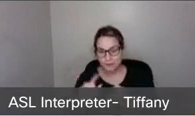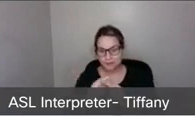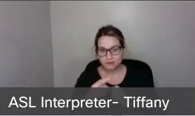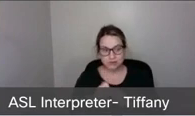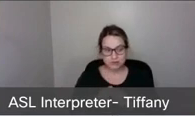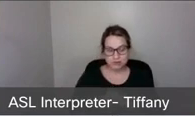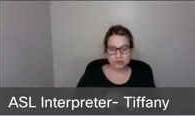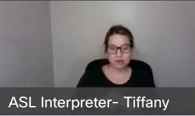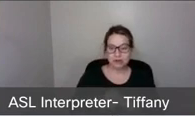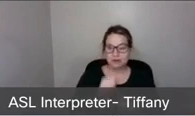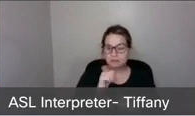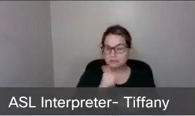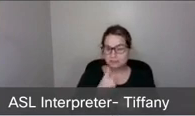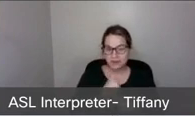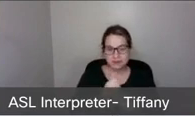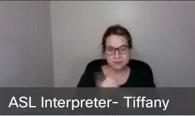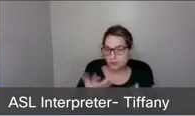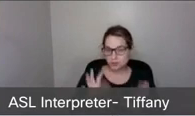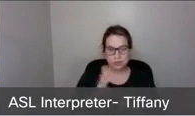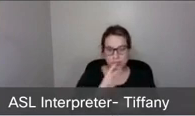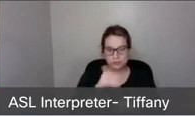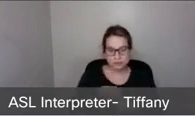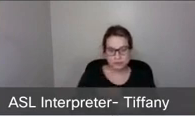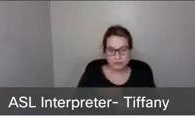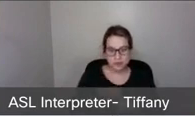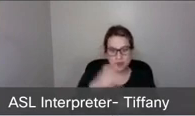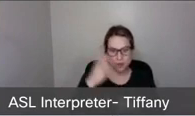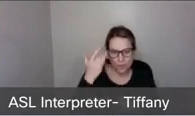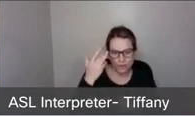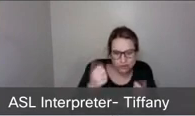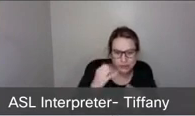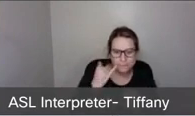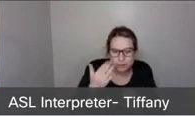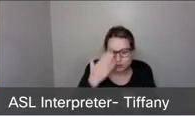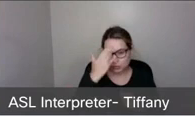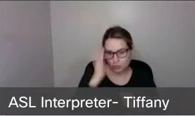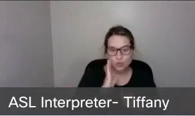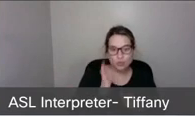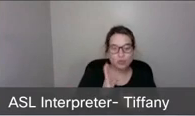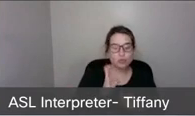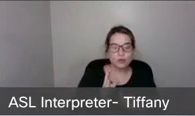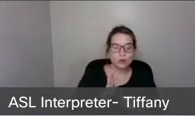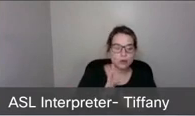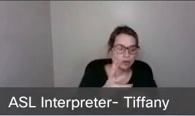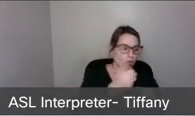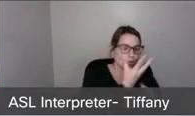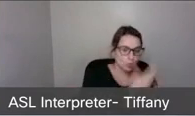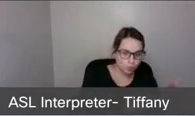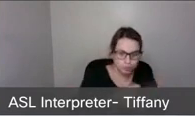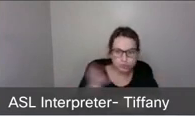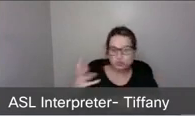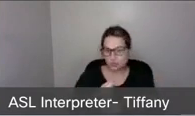participating. Why try when you know you will lose or when you know you will surely win? The outcome